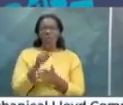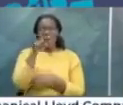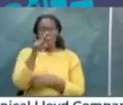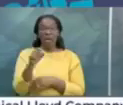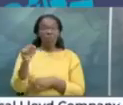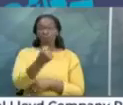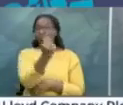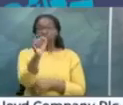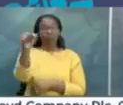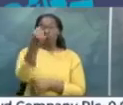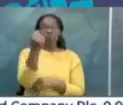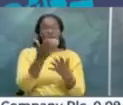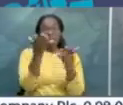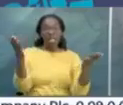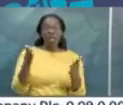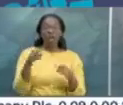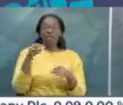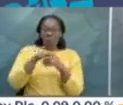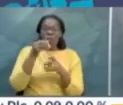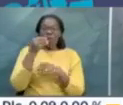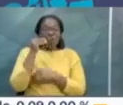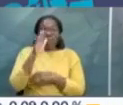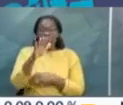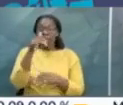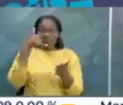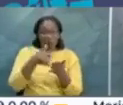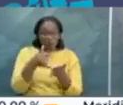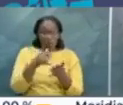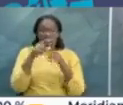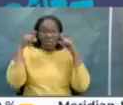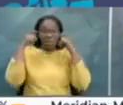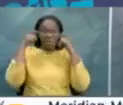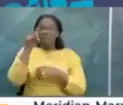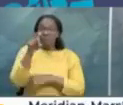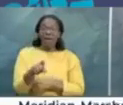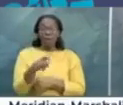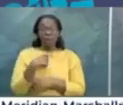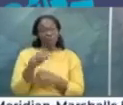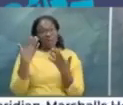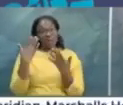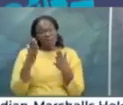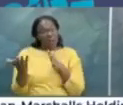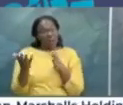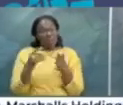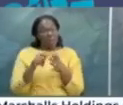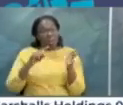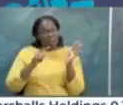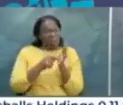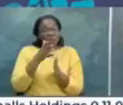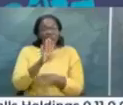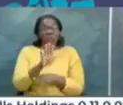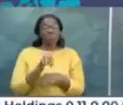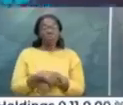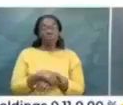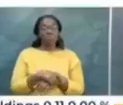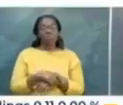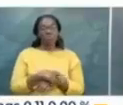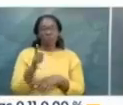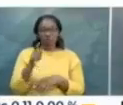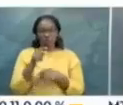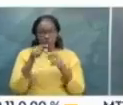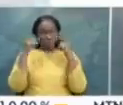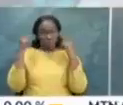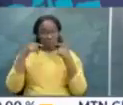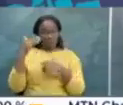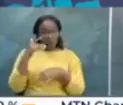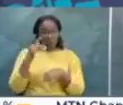walk wherever you are, including your own house, with a mask. I don't know how that exactly works, but that's the point. Now, have you been walking with a mask in your